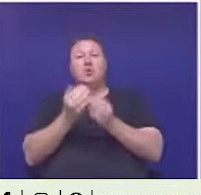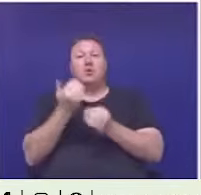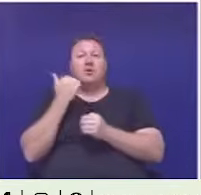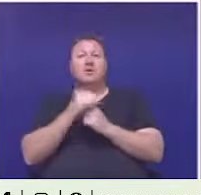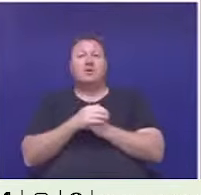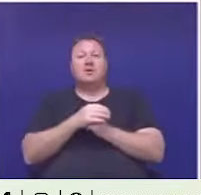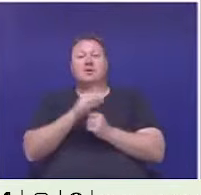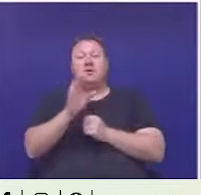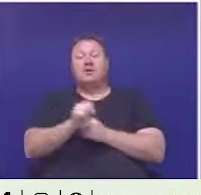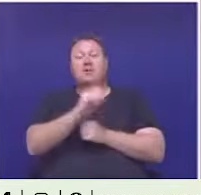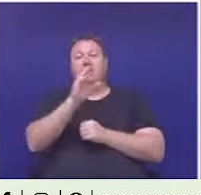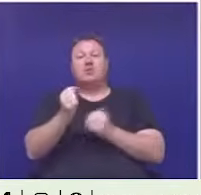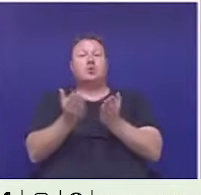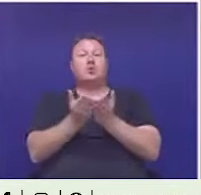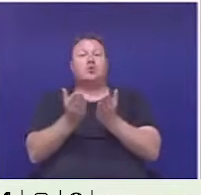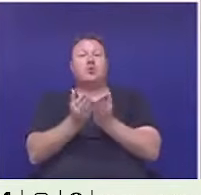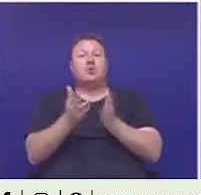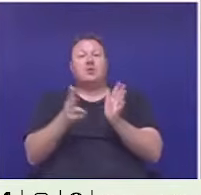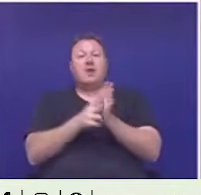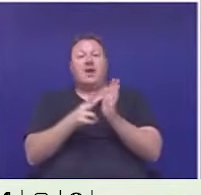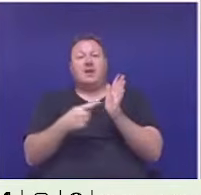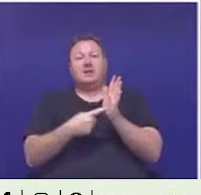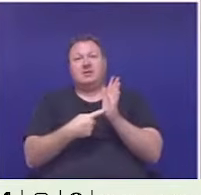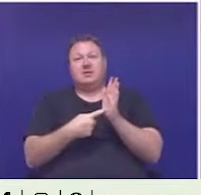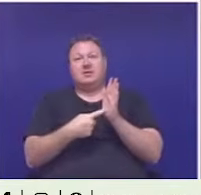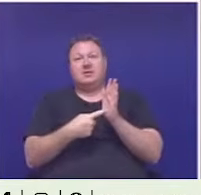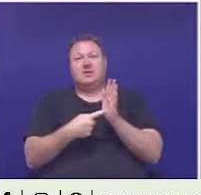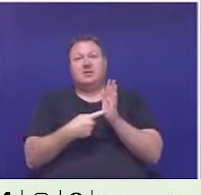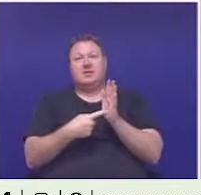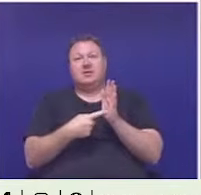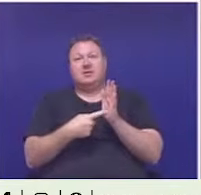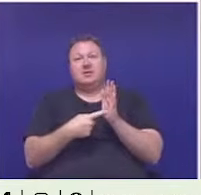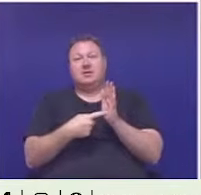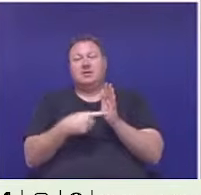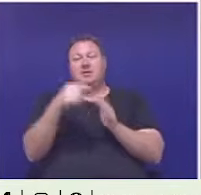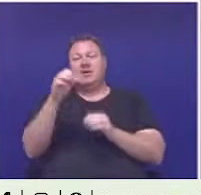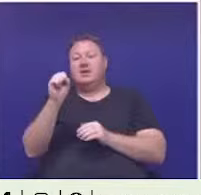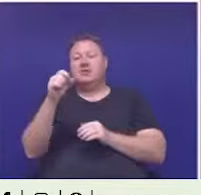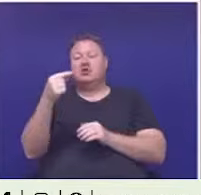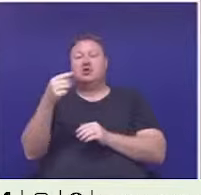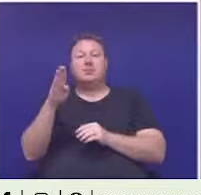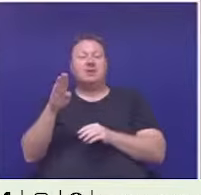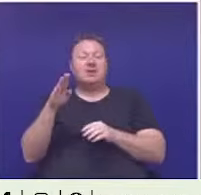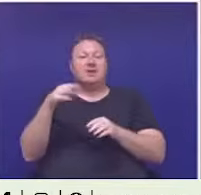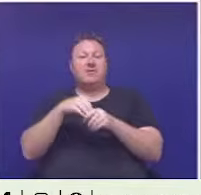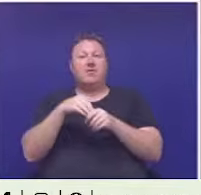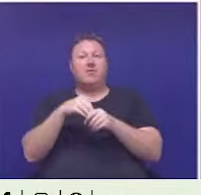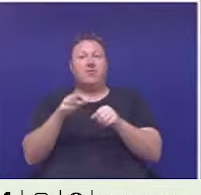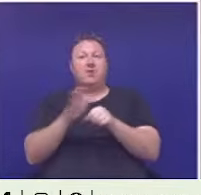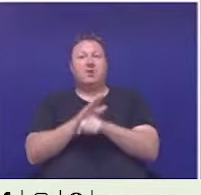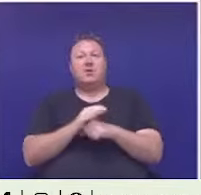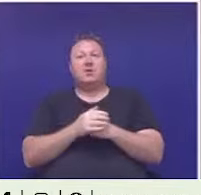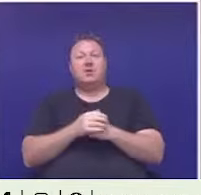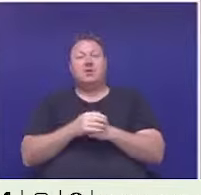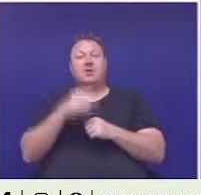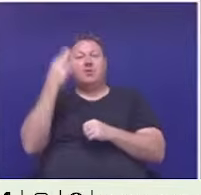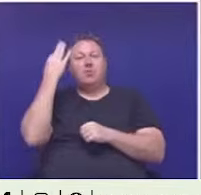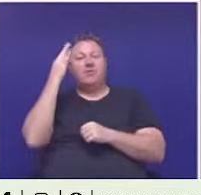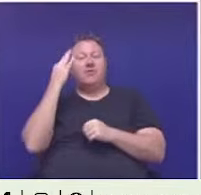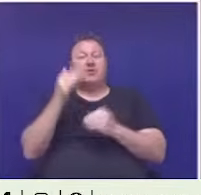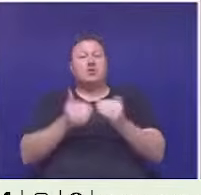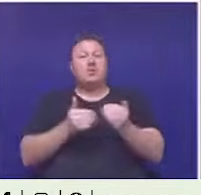African Schools Act, the governance of every public school is vested in the SGB, while the professional management of the school